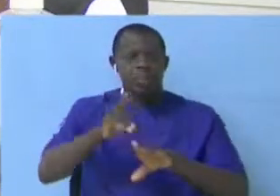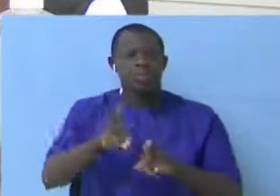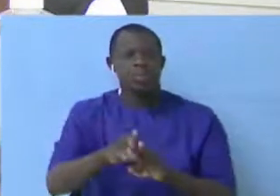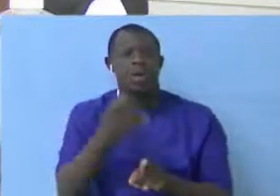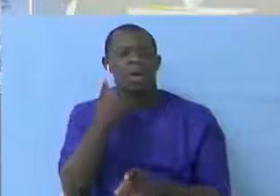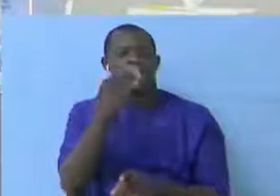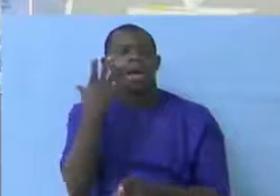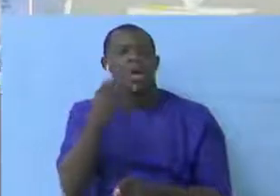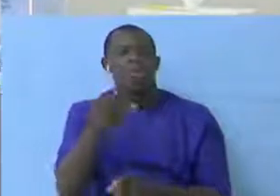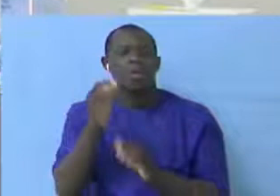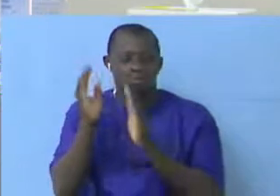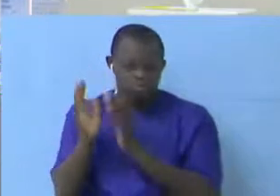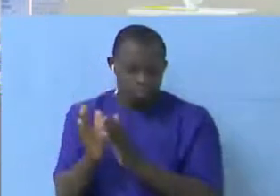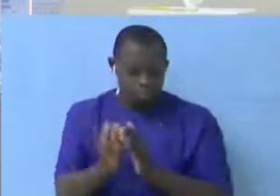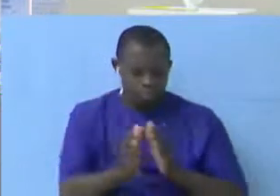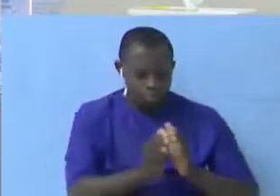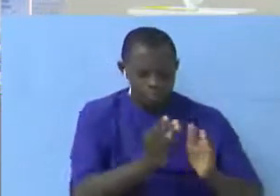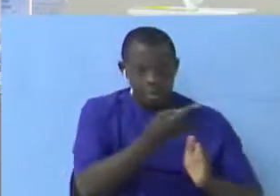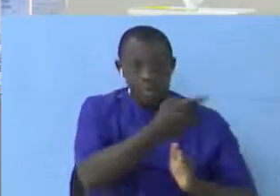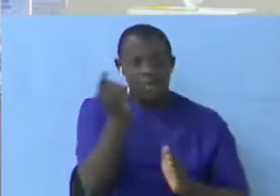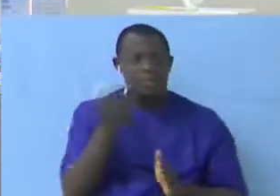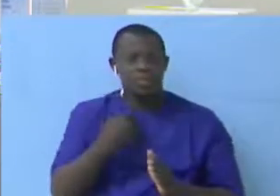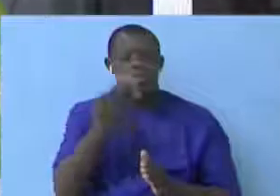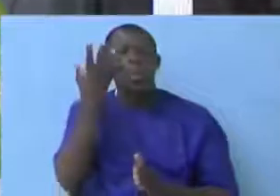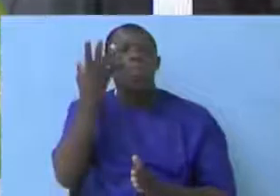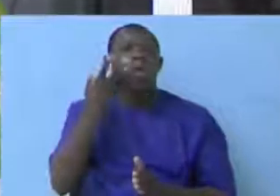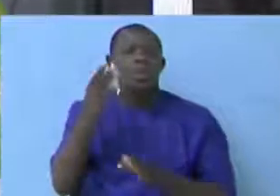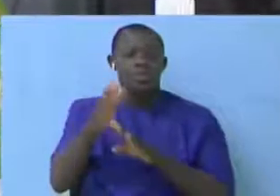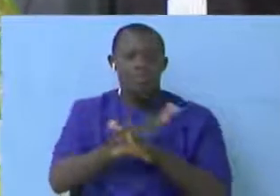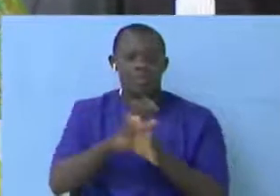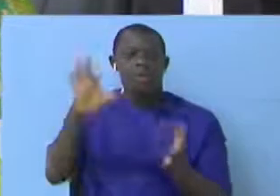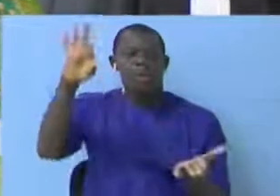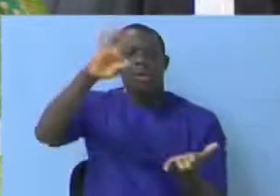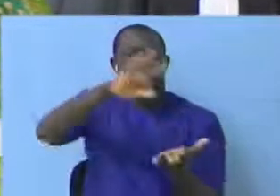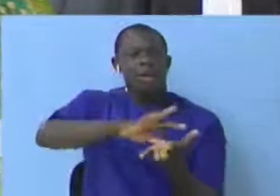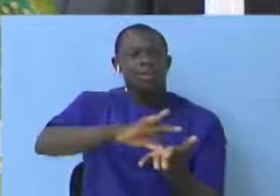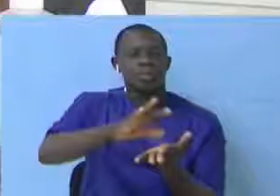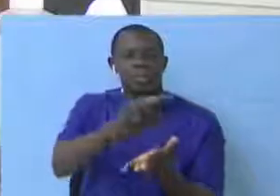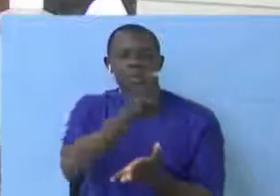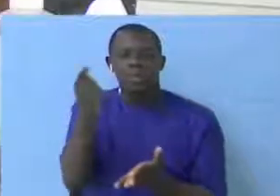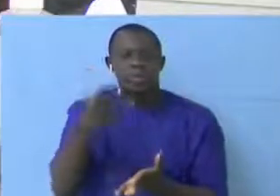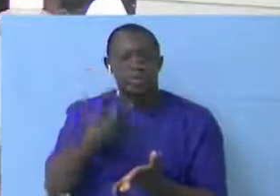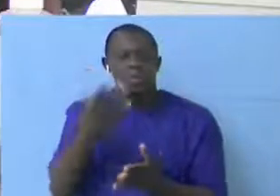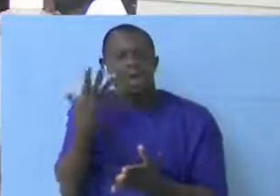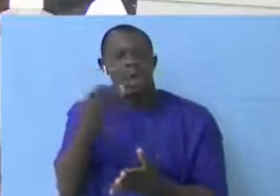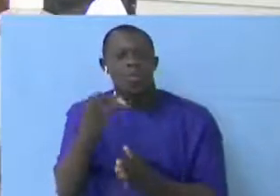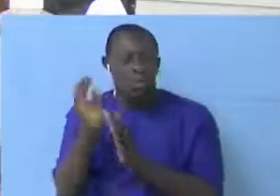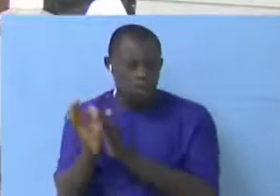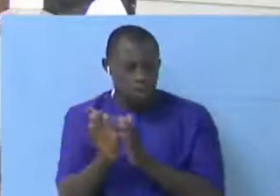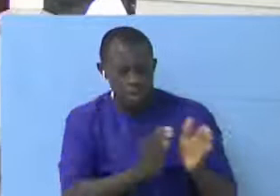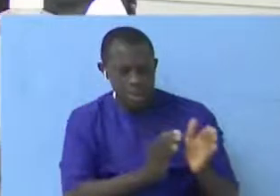they organized when you were transporting them? Biri be sambala yela ko landi nyaadi le.